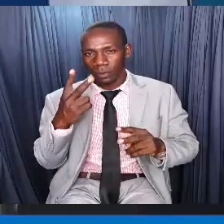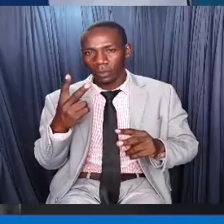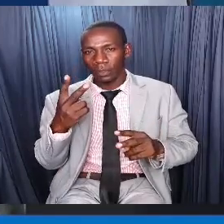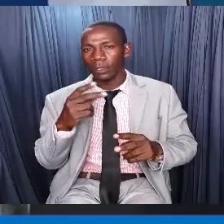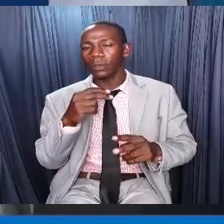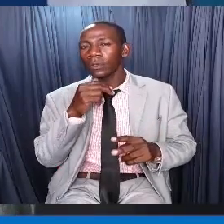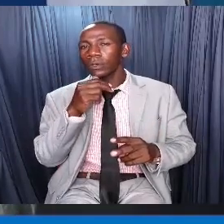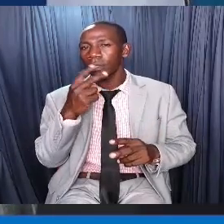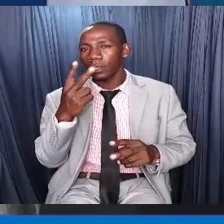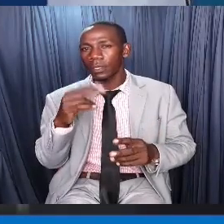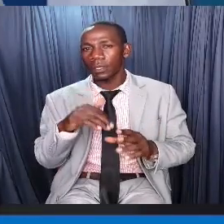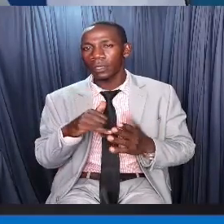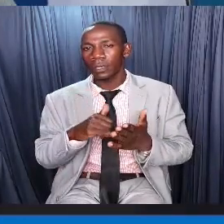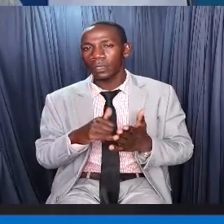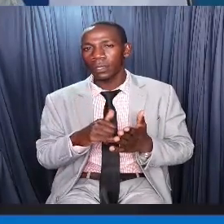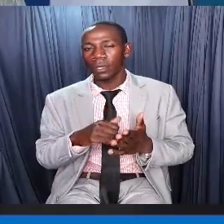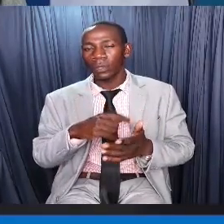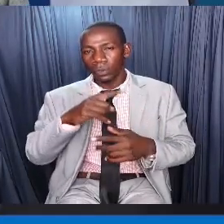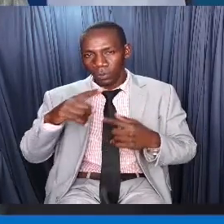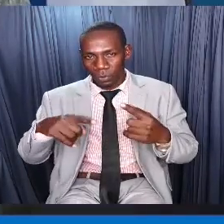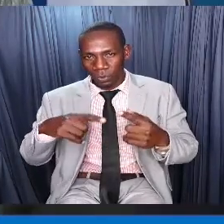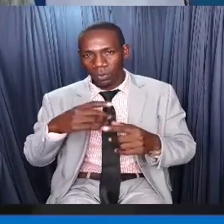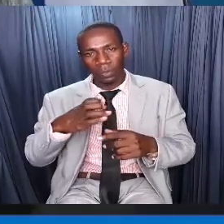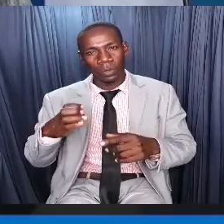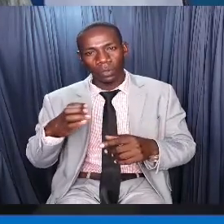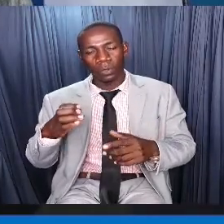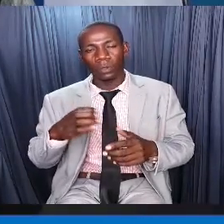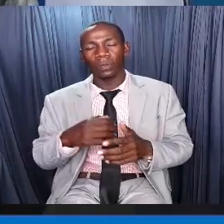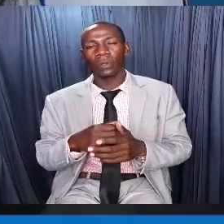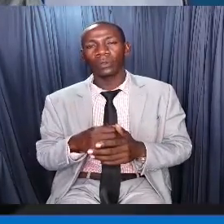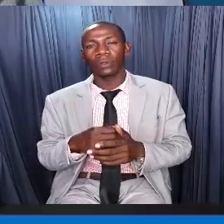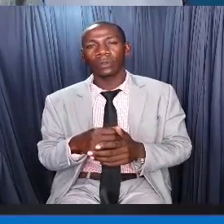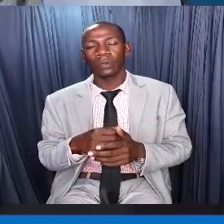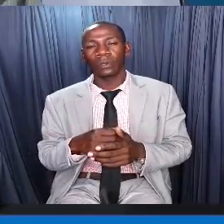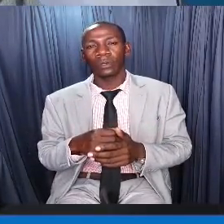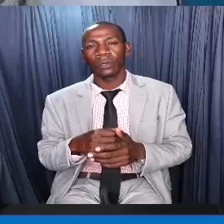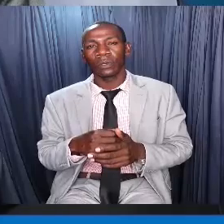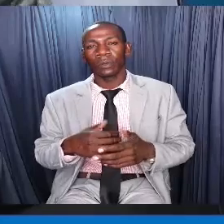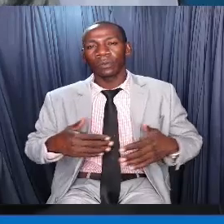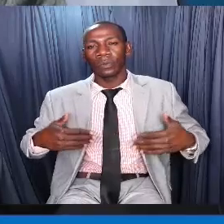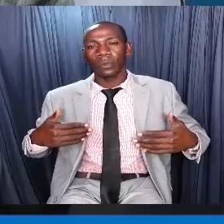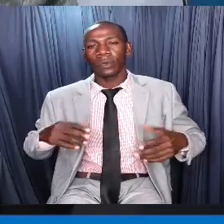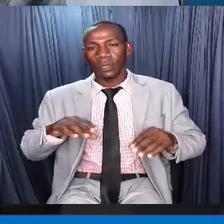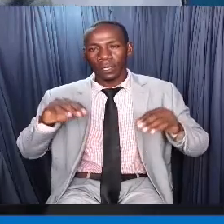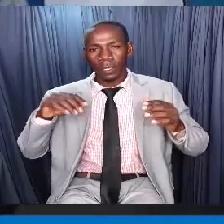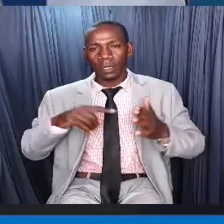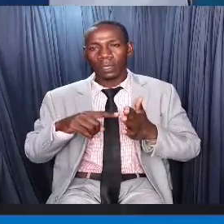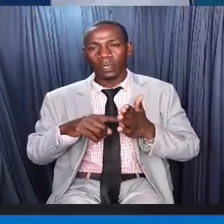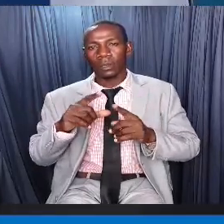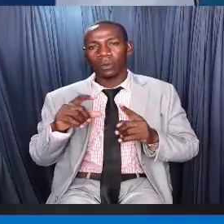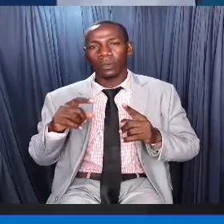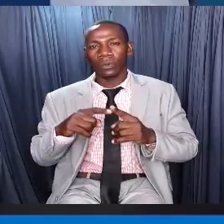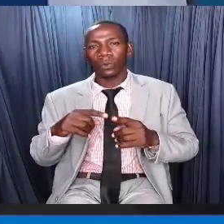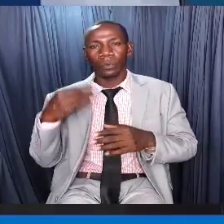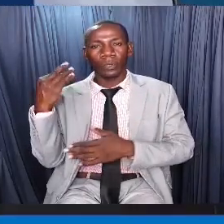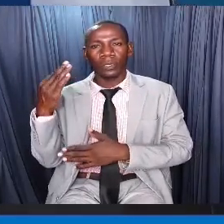then you find, sasa unaenda kubisha, then you go and knock. Unapeleka hili neno, you take this matter kwa